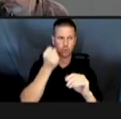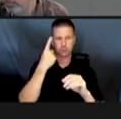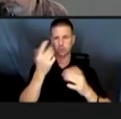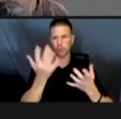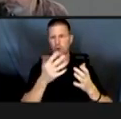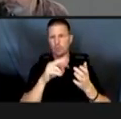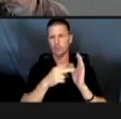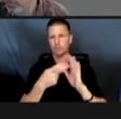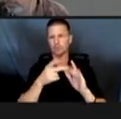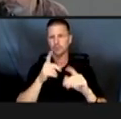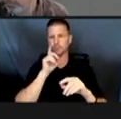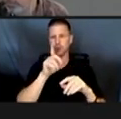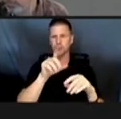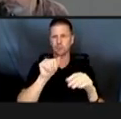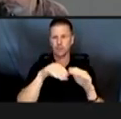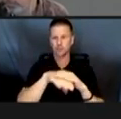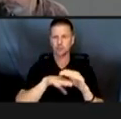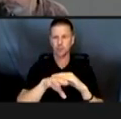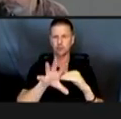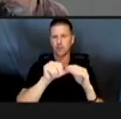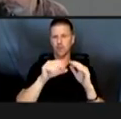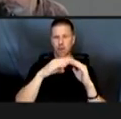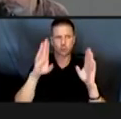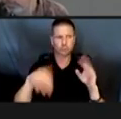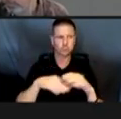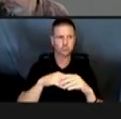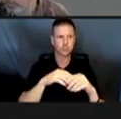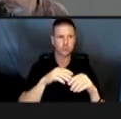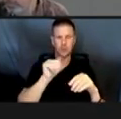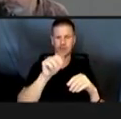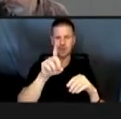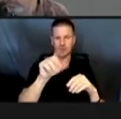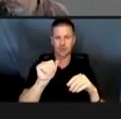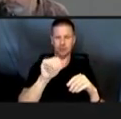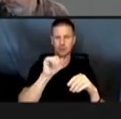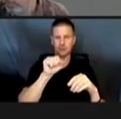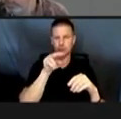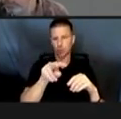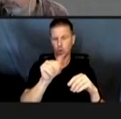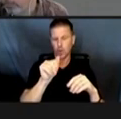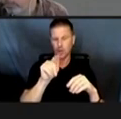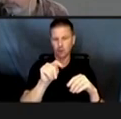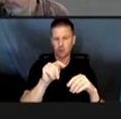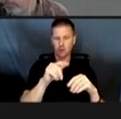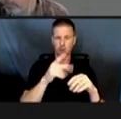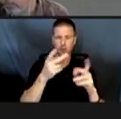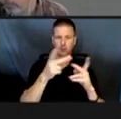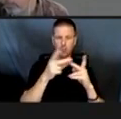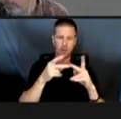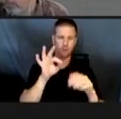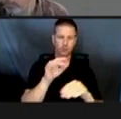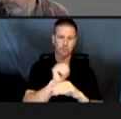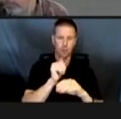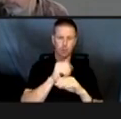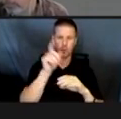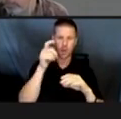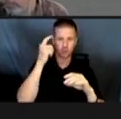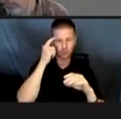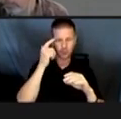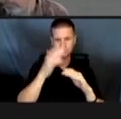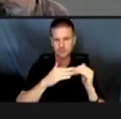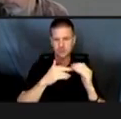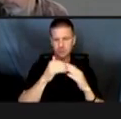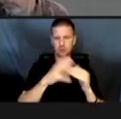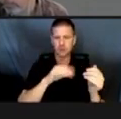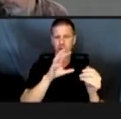it means to disability accessibility in housing. The ADA is looking at place of employment, government facilities,